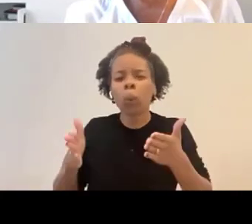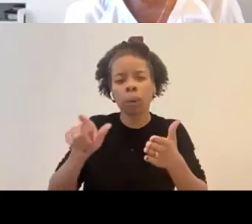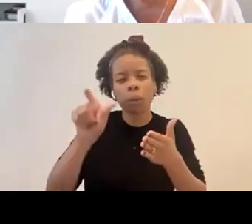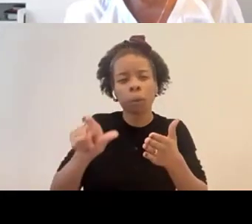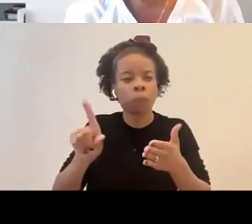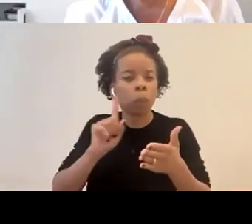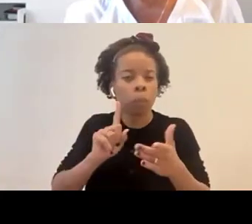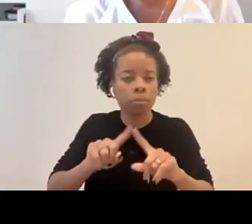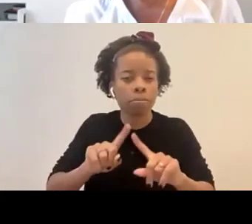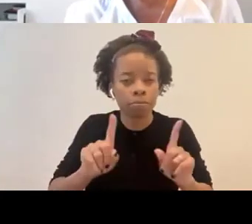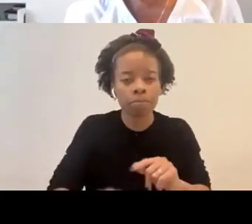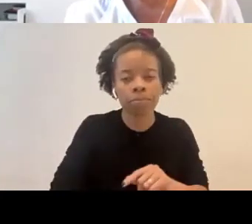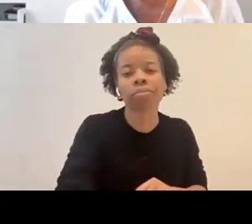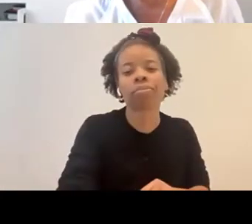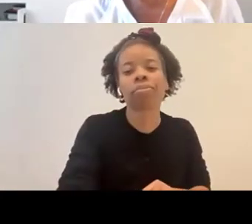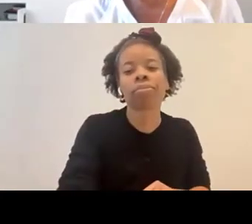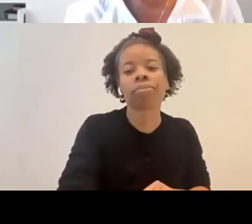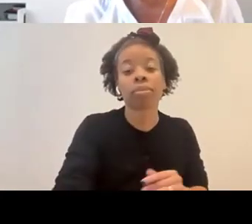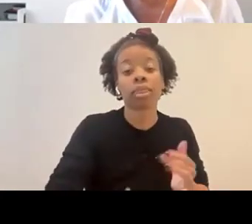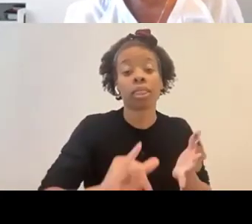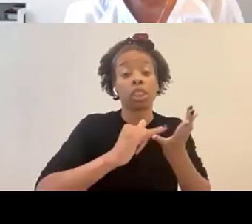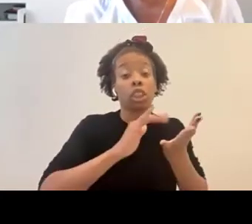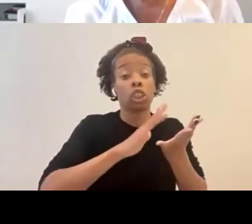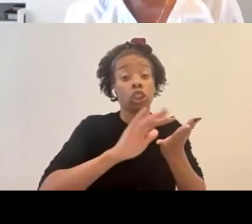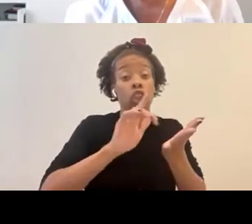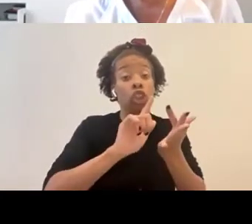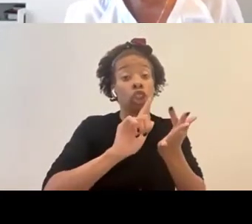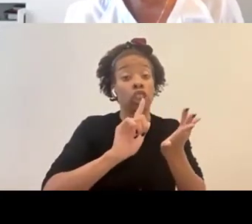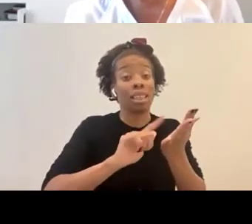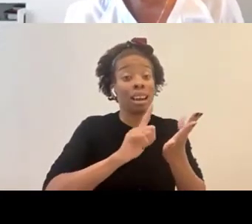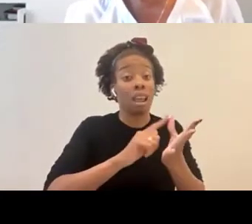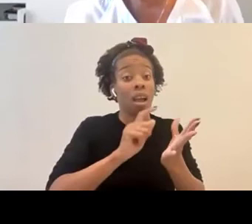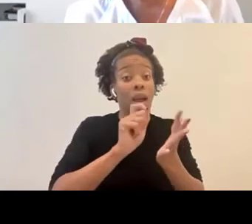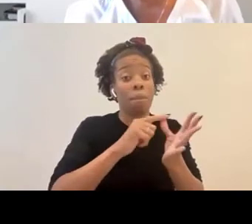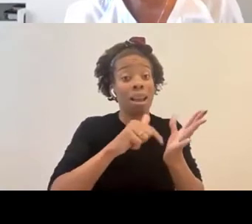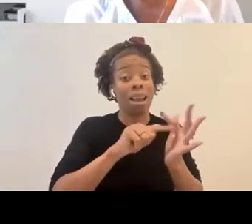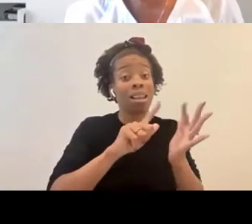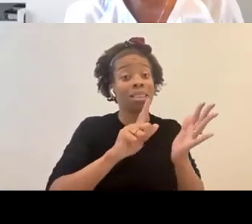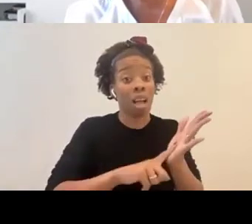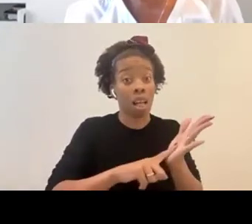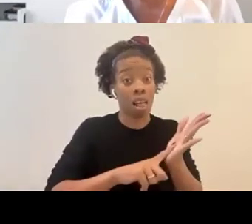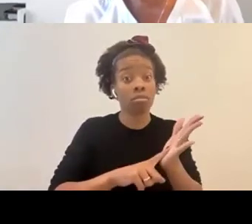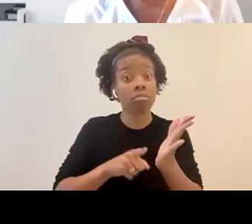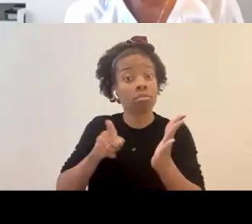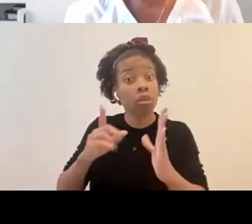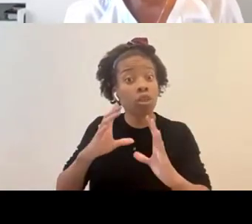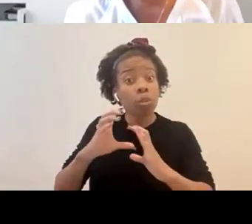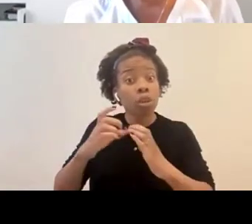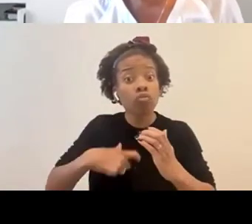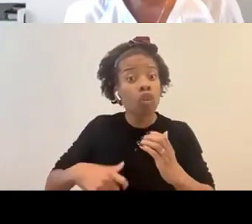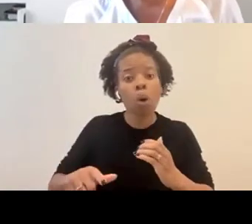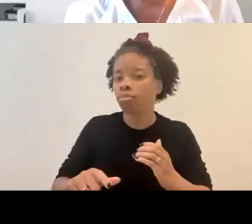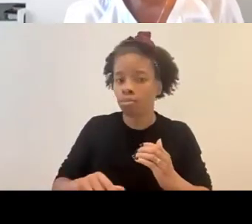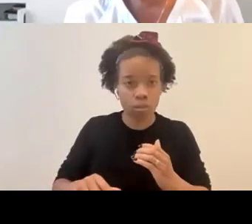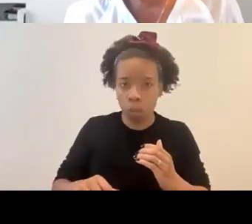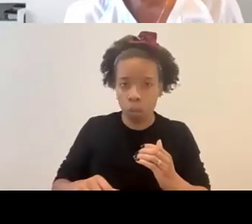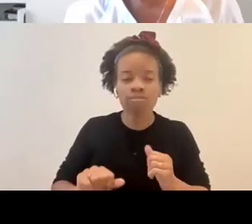with us some reflections. Sheila is not a communicator, but is someone who's been